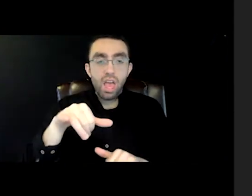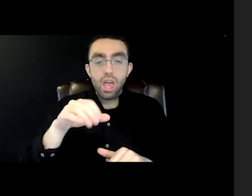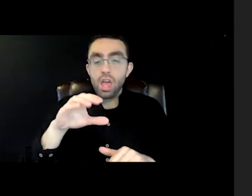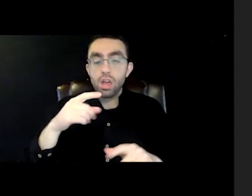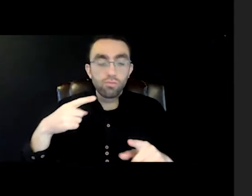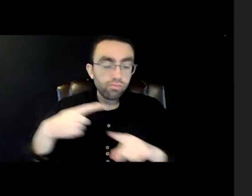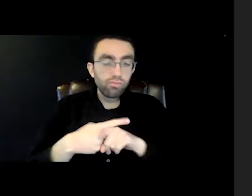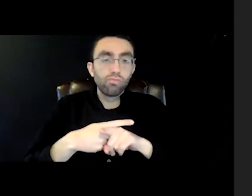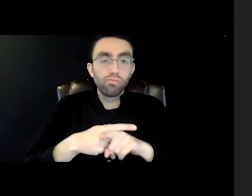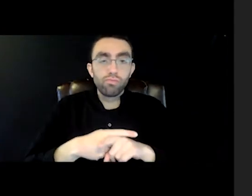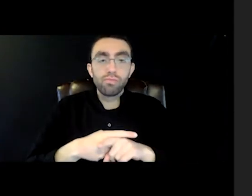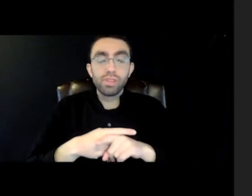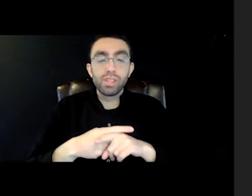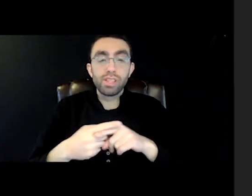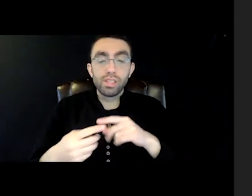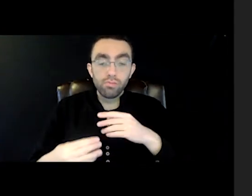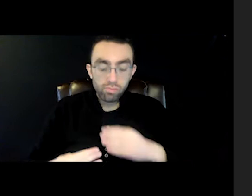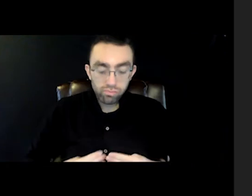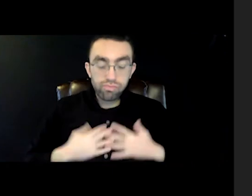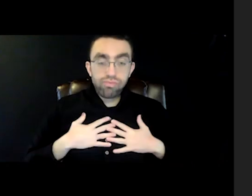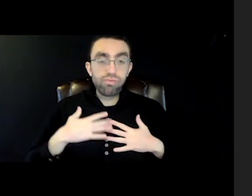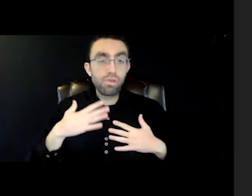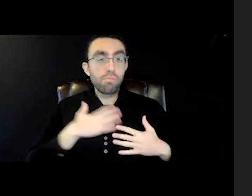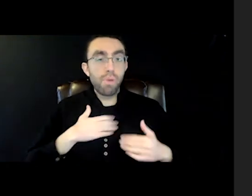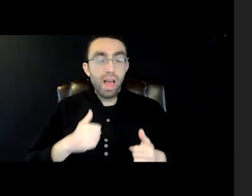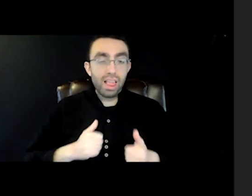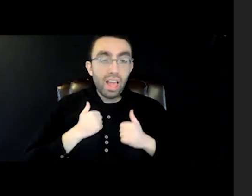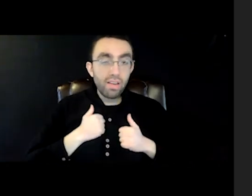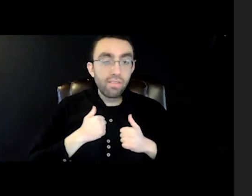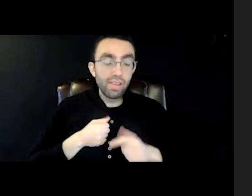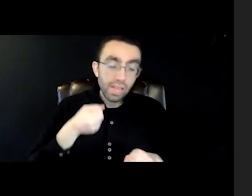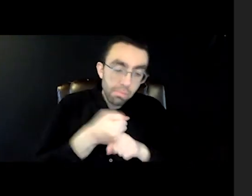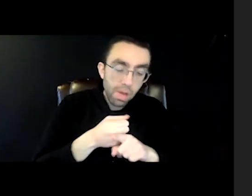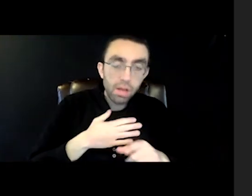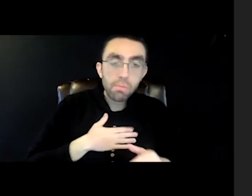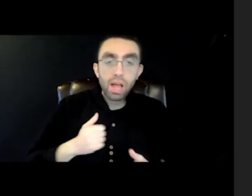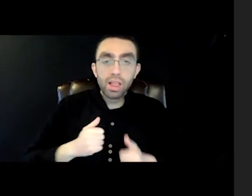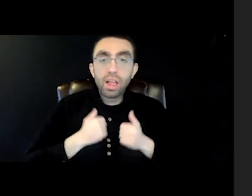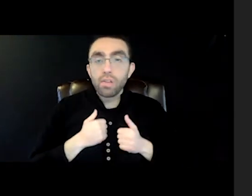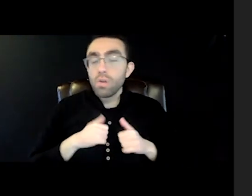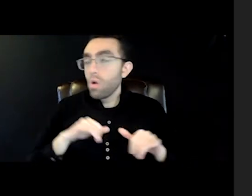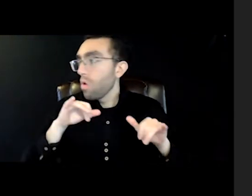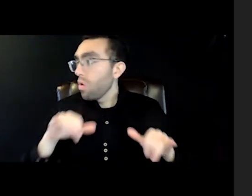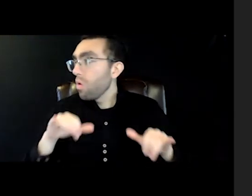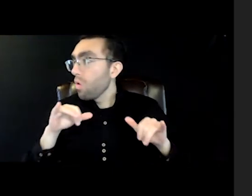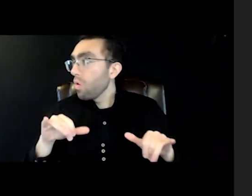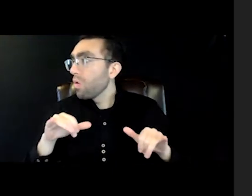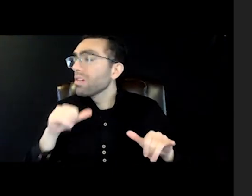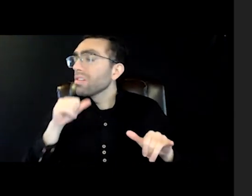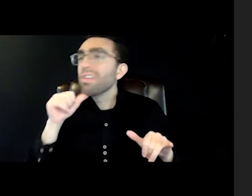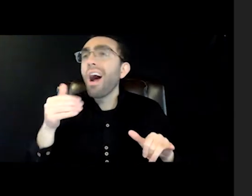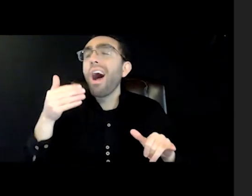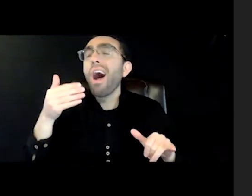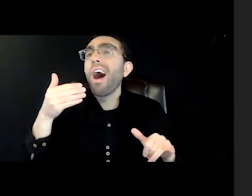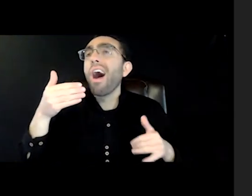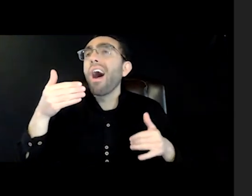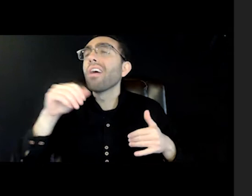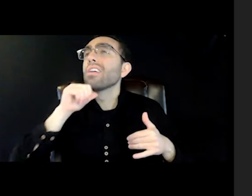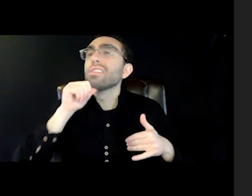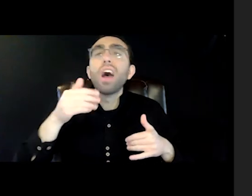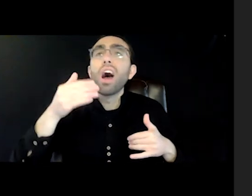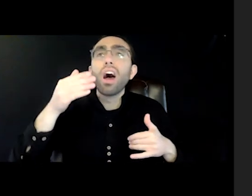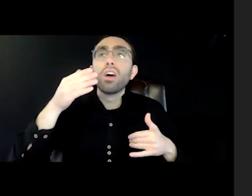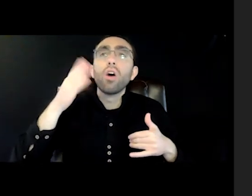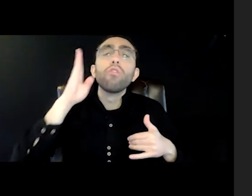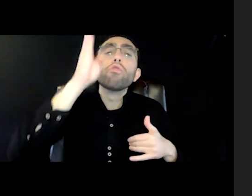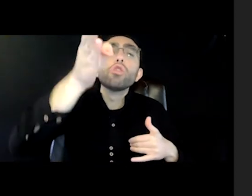which can also create space for us to reflect on how it's touching our own lives and decrease that psychological distance between ourselves